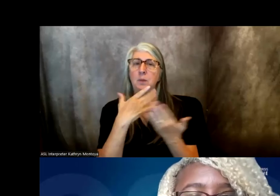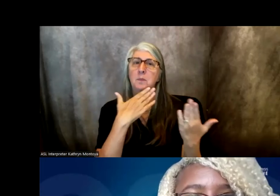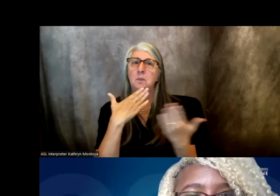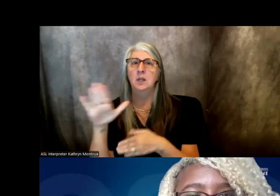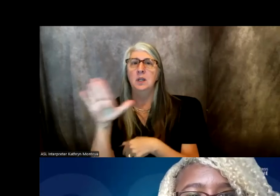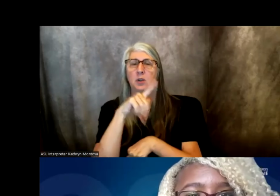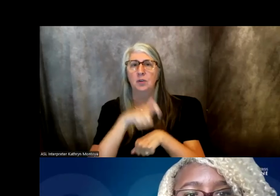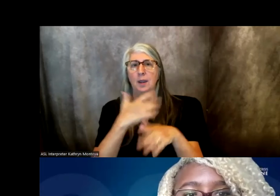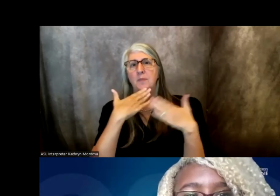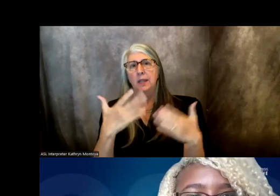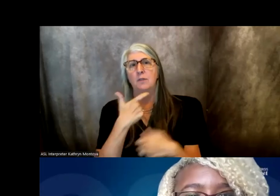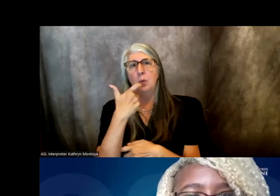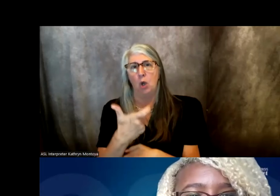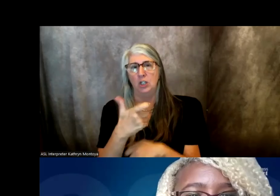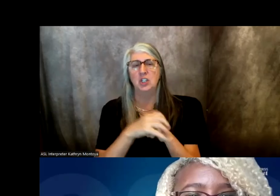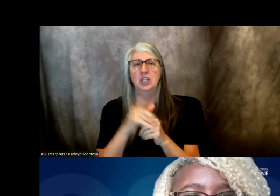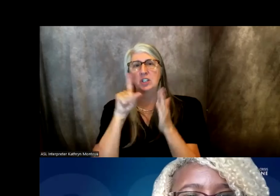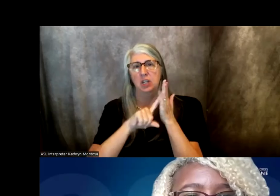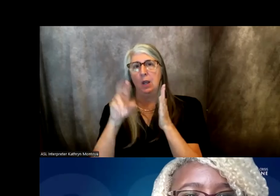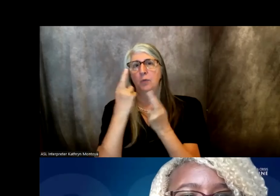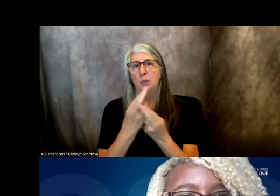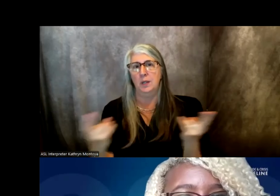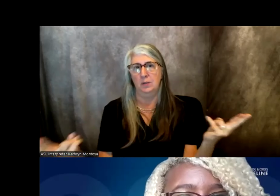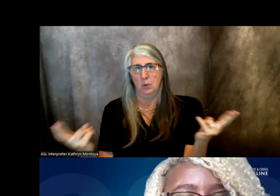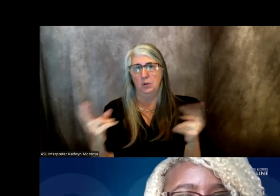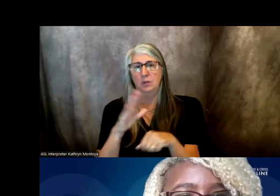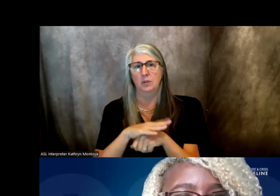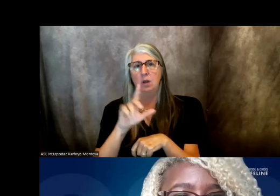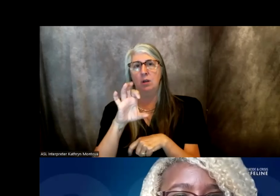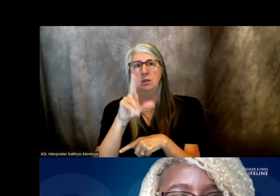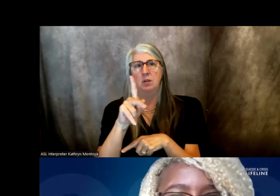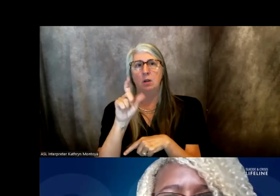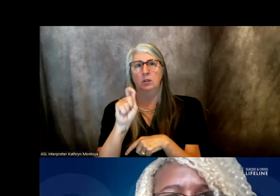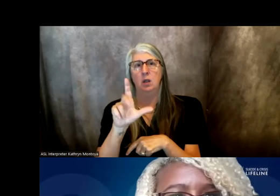time. Thank you for watching. Check out the resources on talk.crisisnow.com.